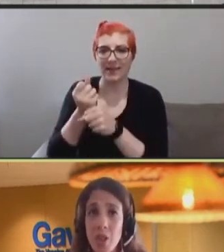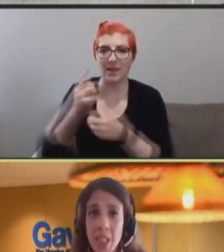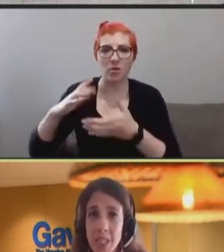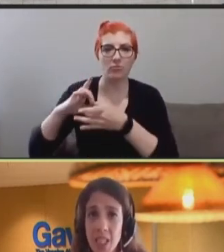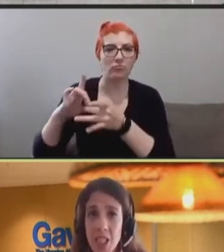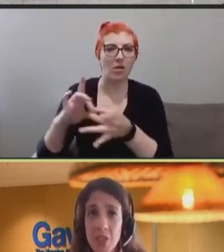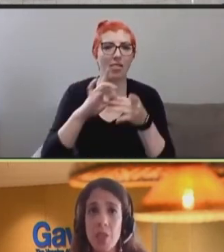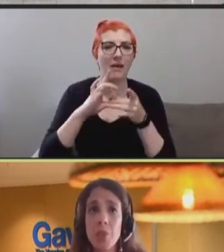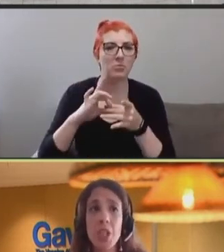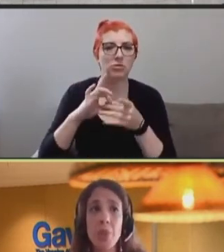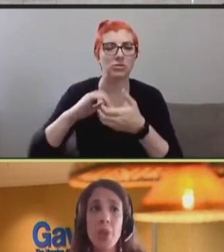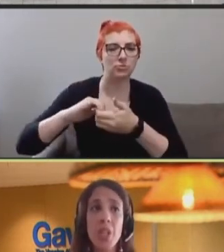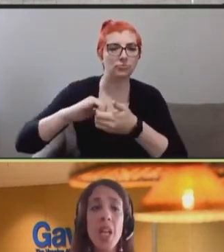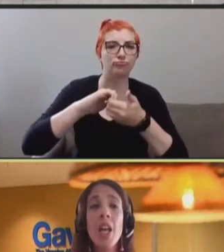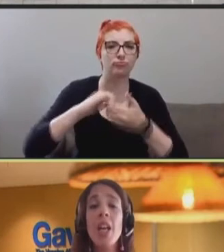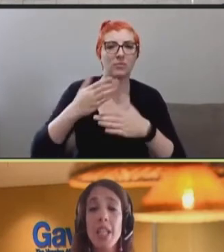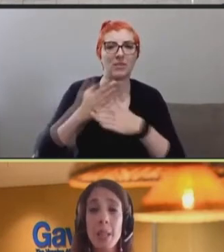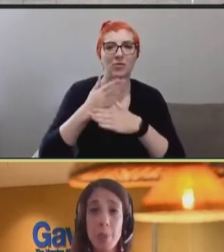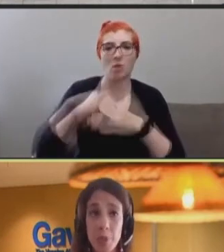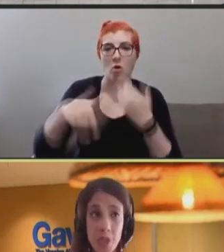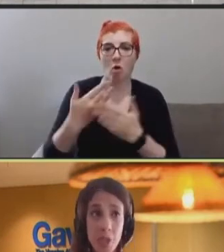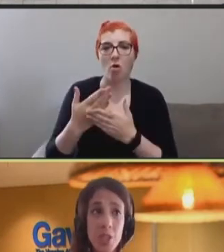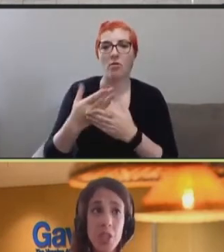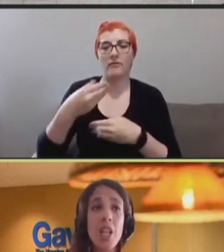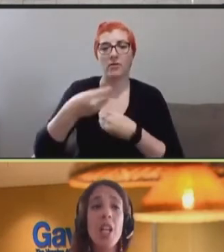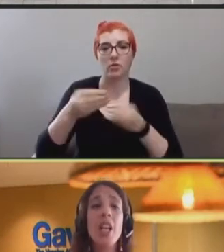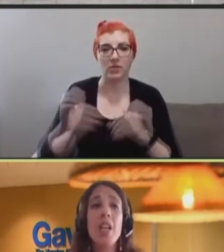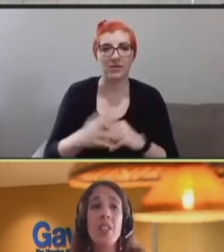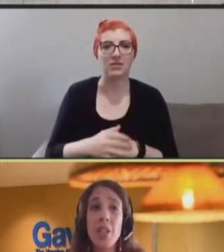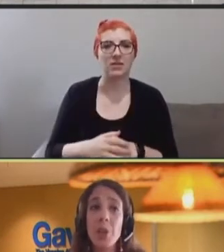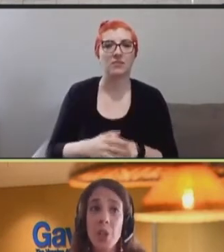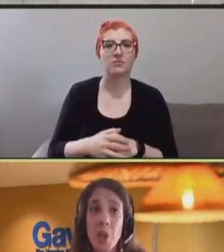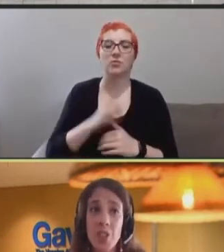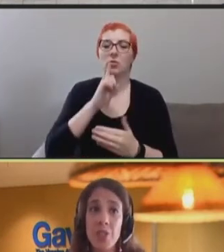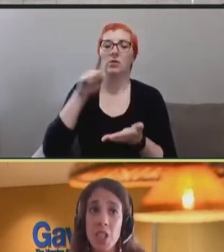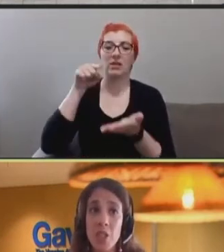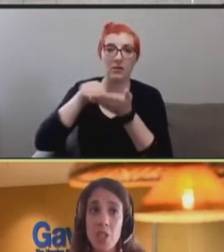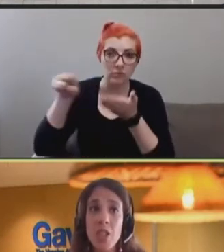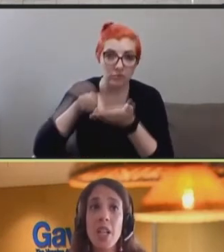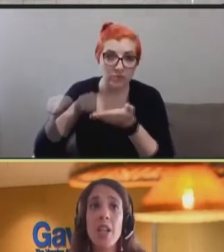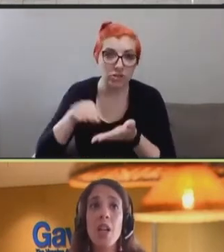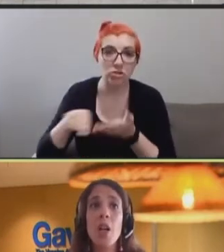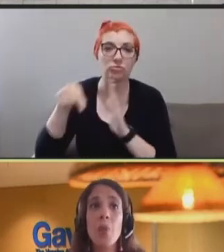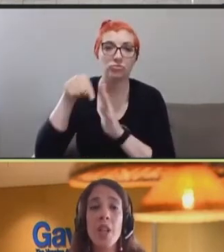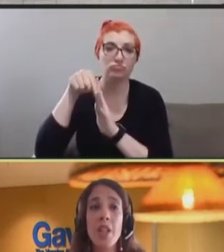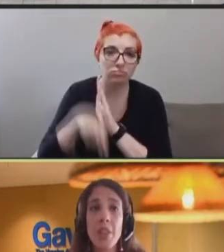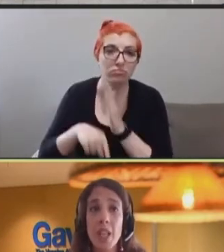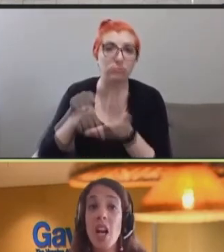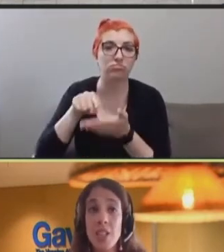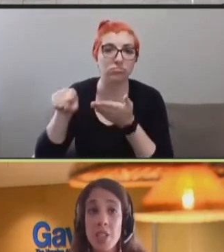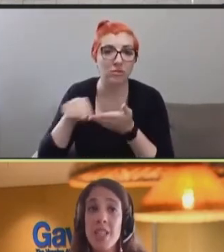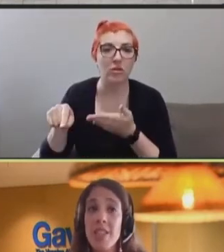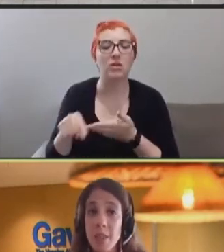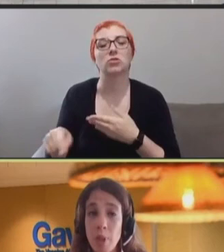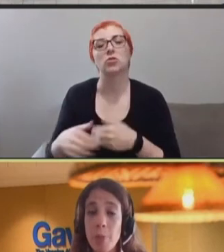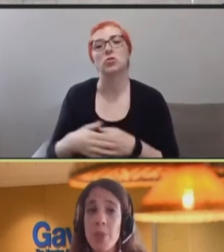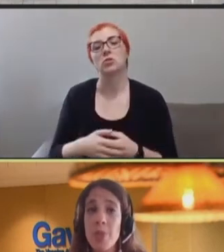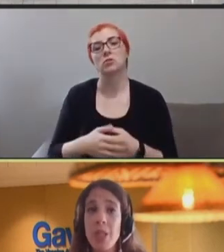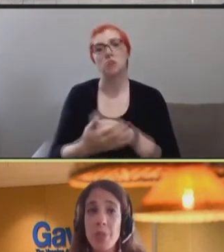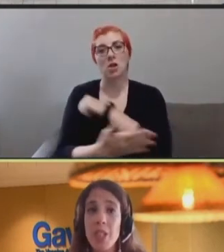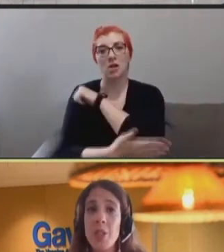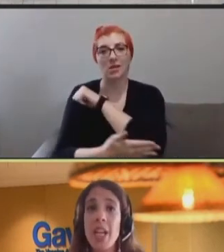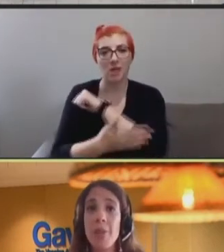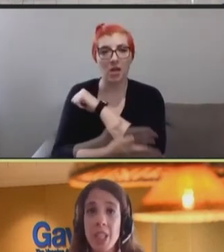these organizations, which involved in-depth research, stakeholder consultations with countries,